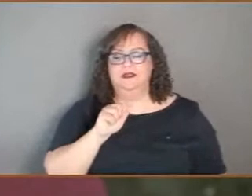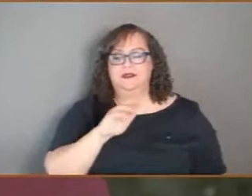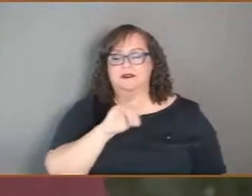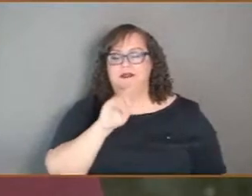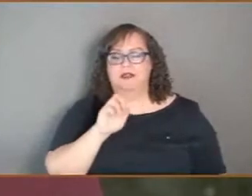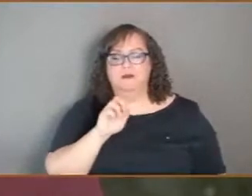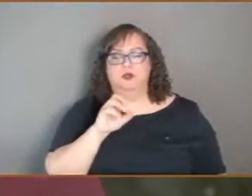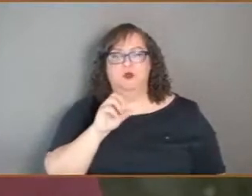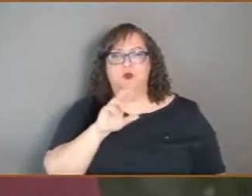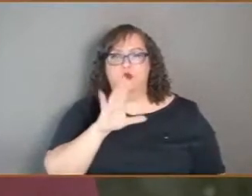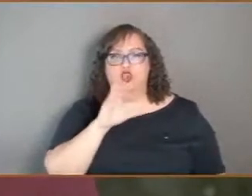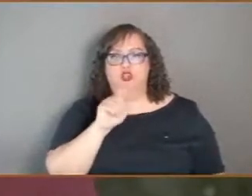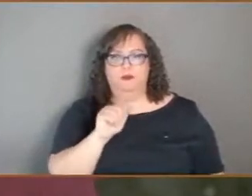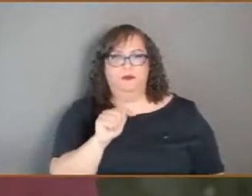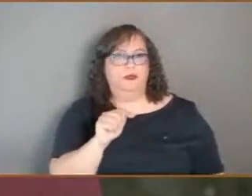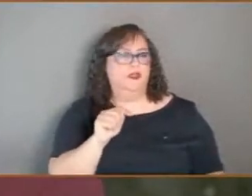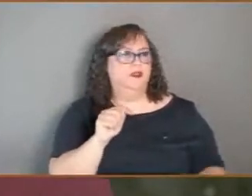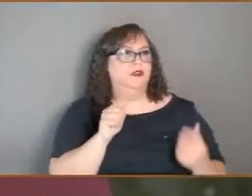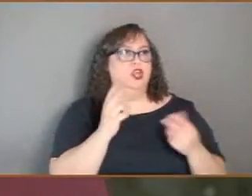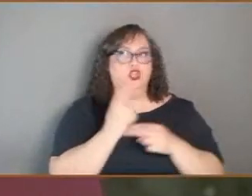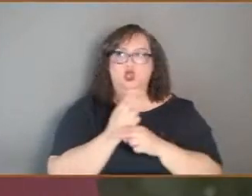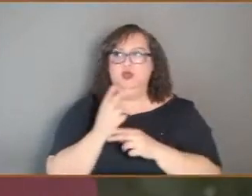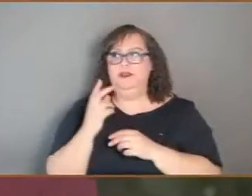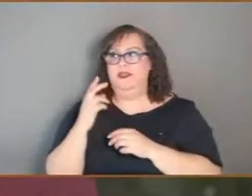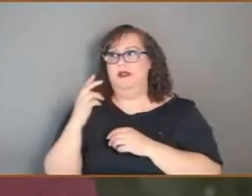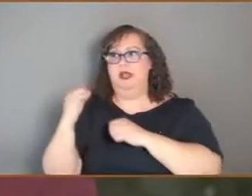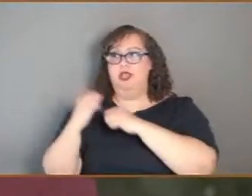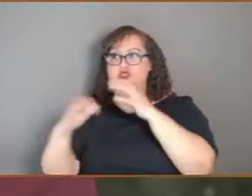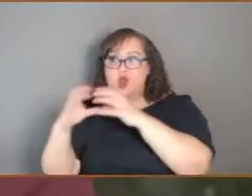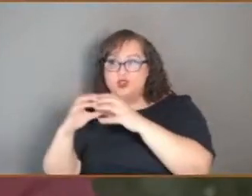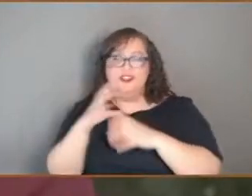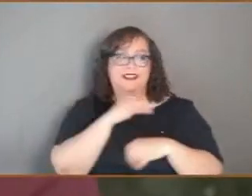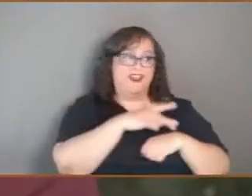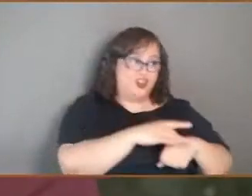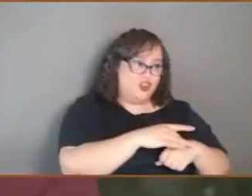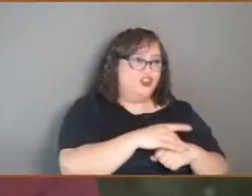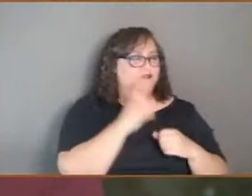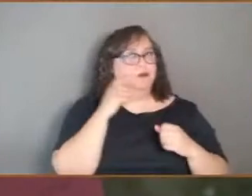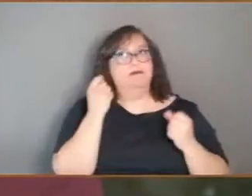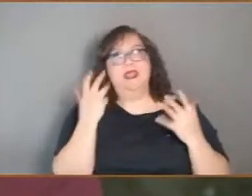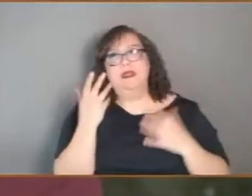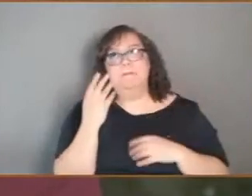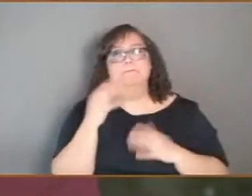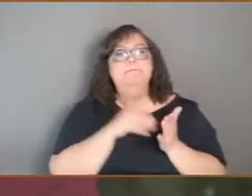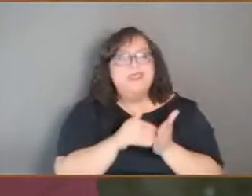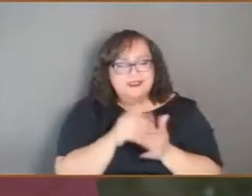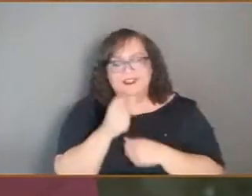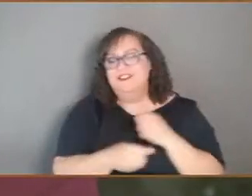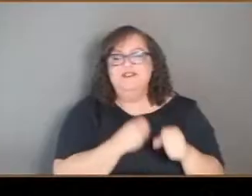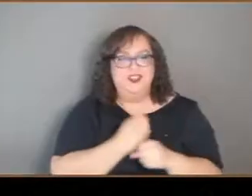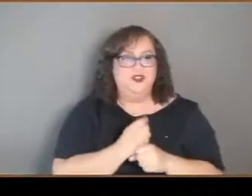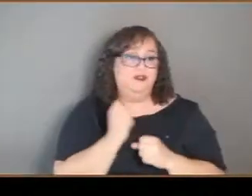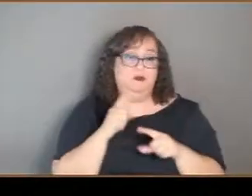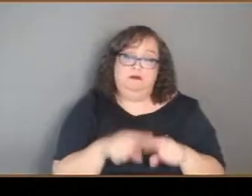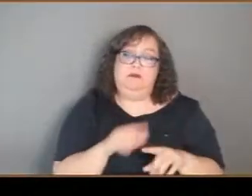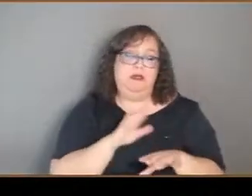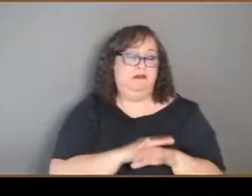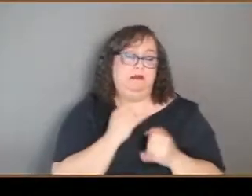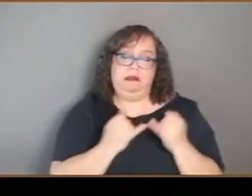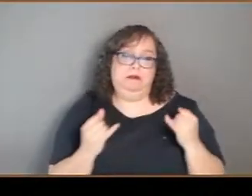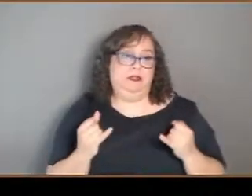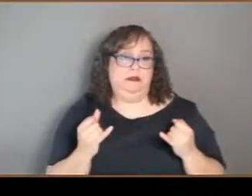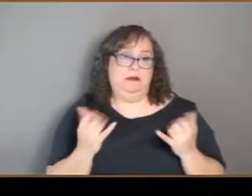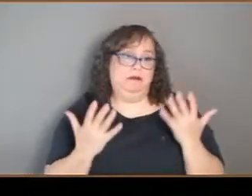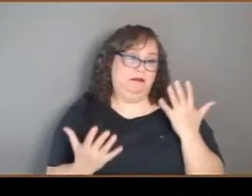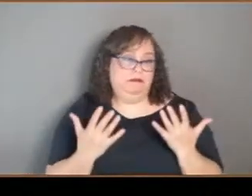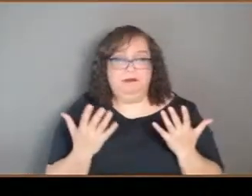for millions of years, right? So it depends on the systems, right? As you mentioned, a lot of the missions get extended. So we'll evaluate if are